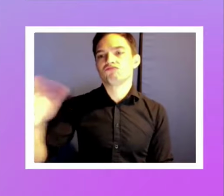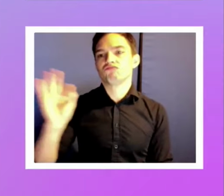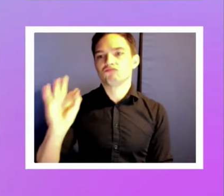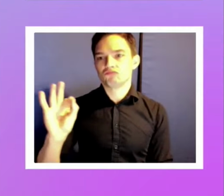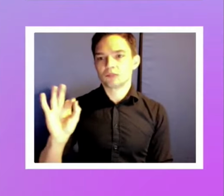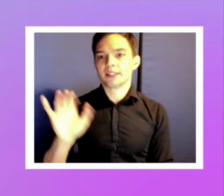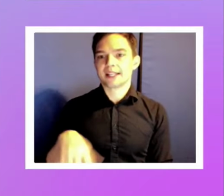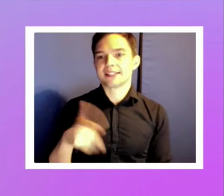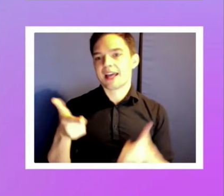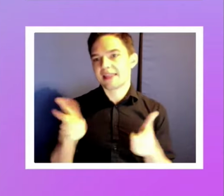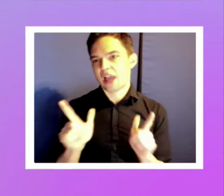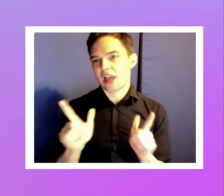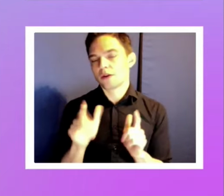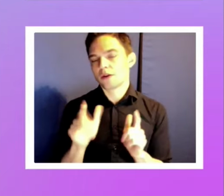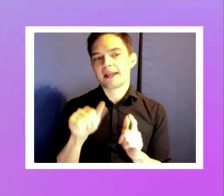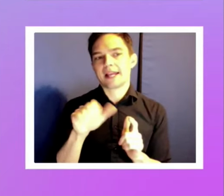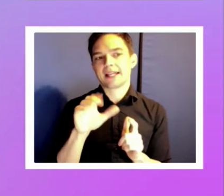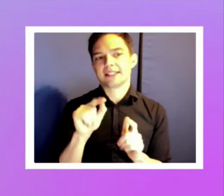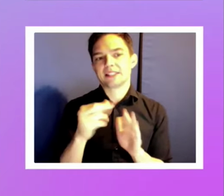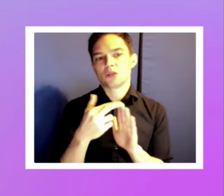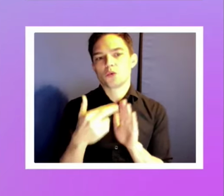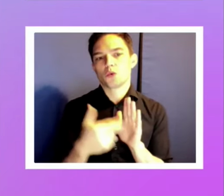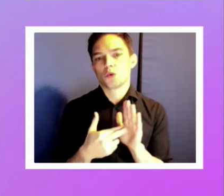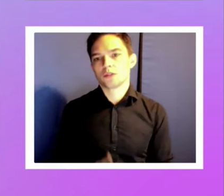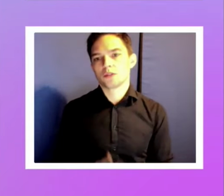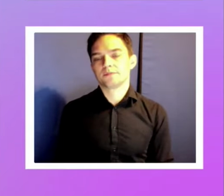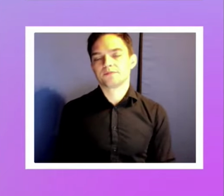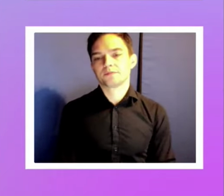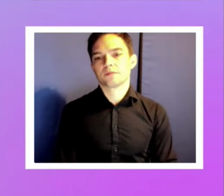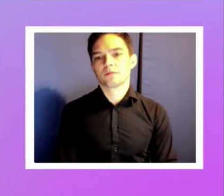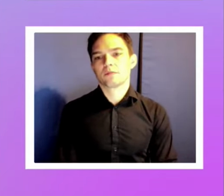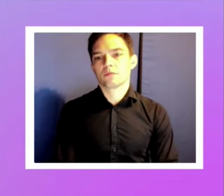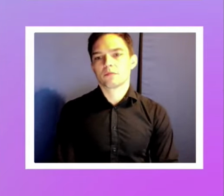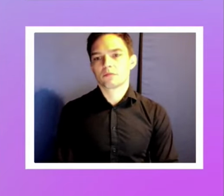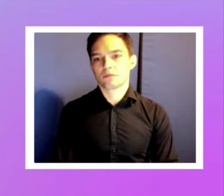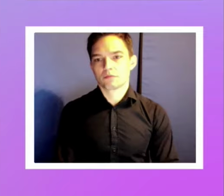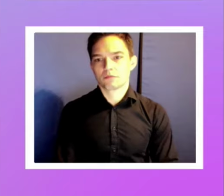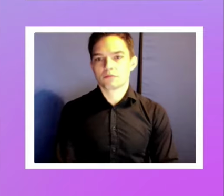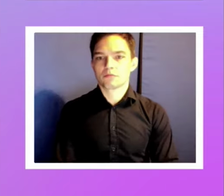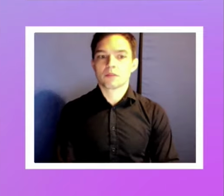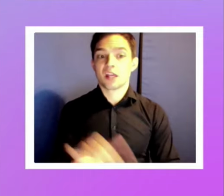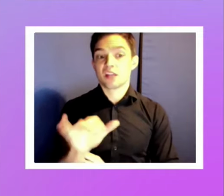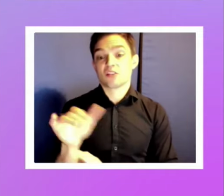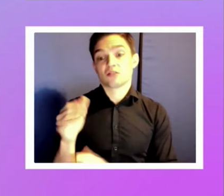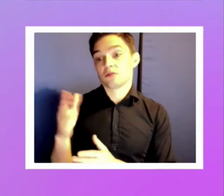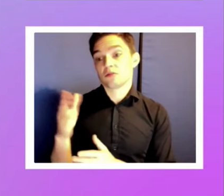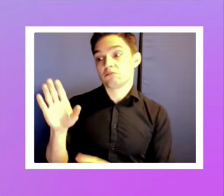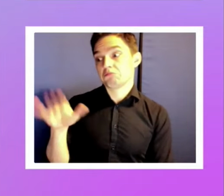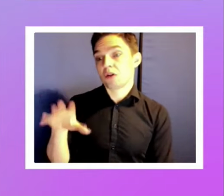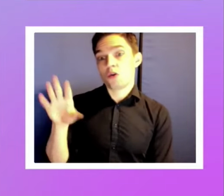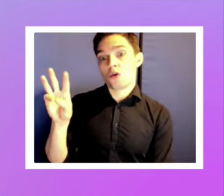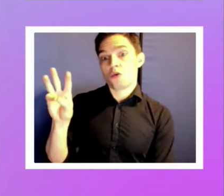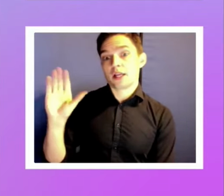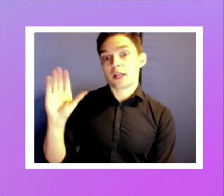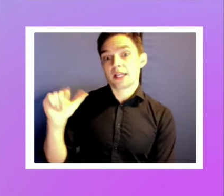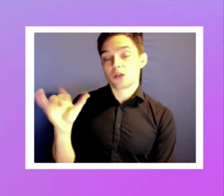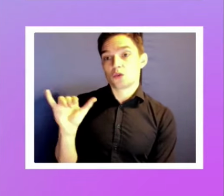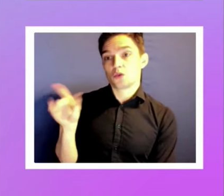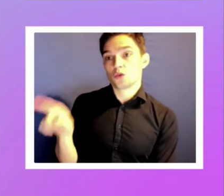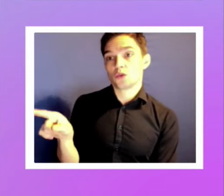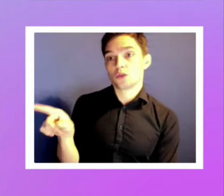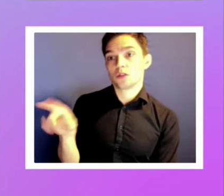is allowed by the ACT rules and to extend by WCAG then. Because that is the goal